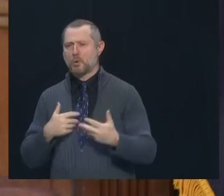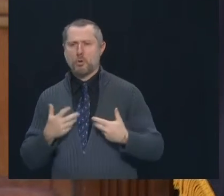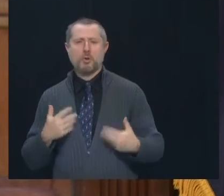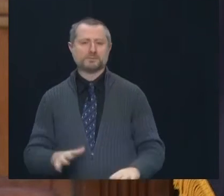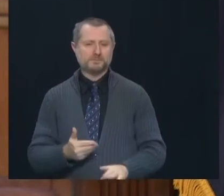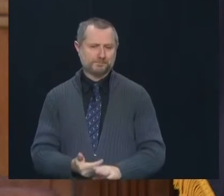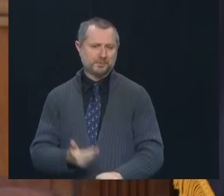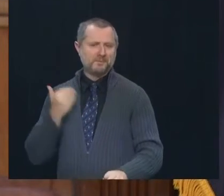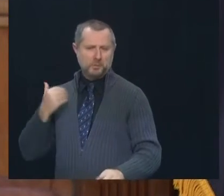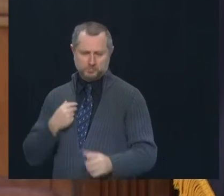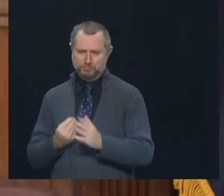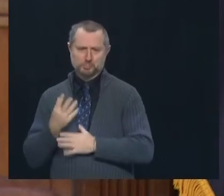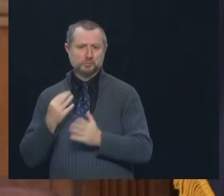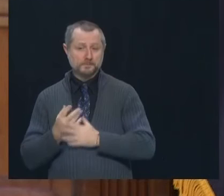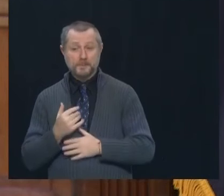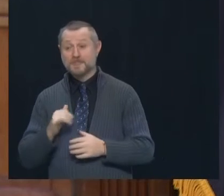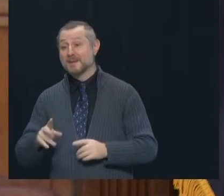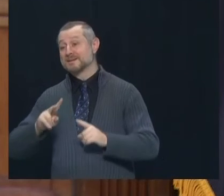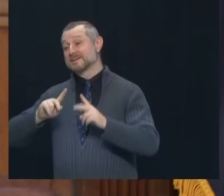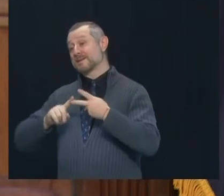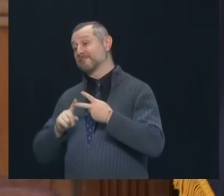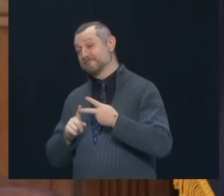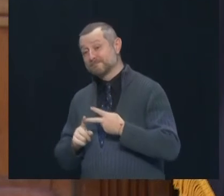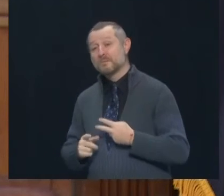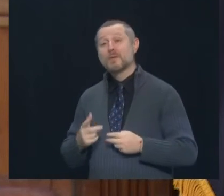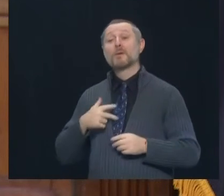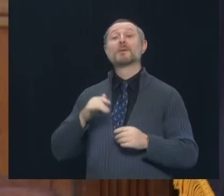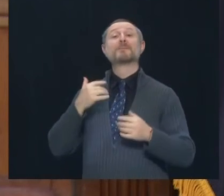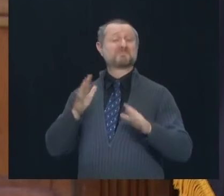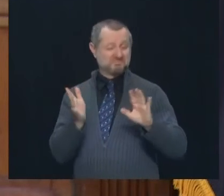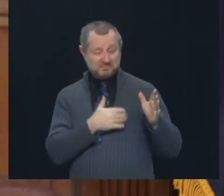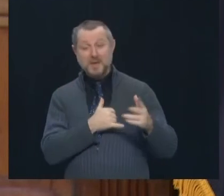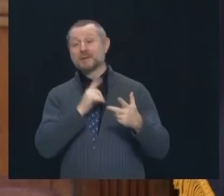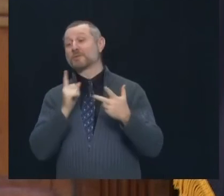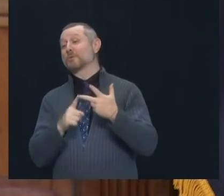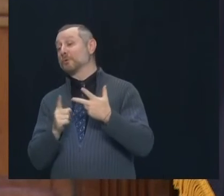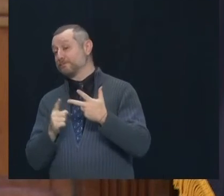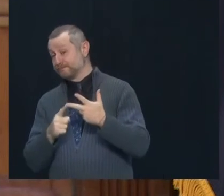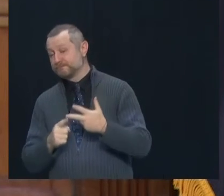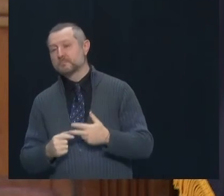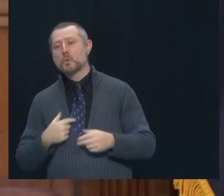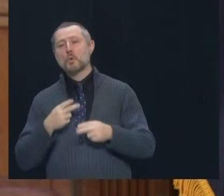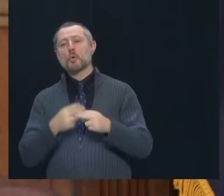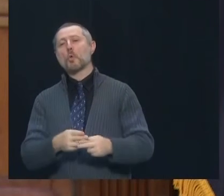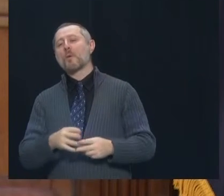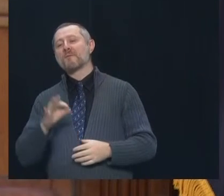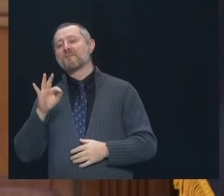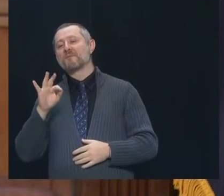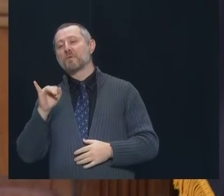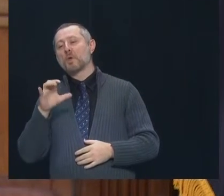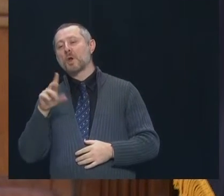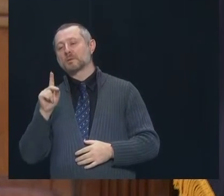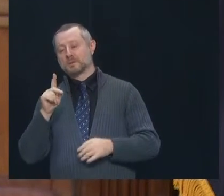The third expansion is field hospitals, which